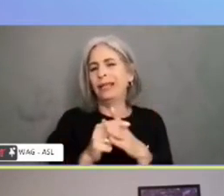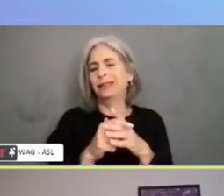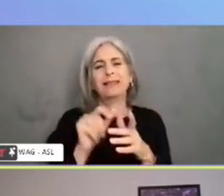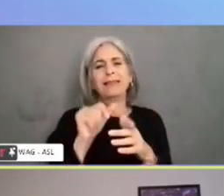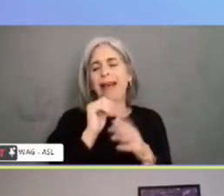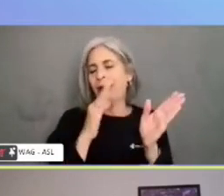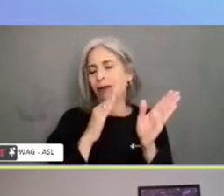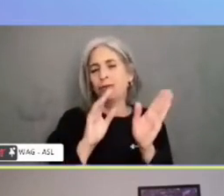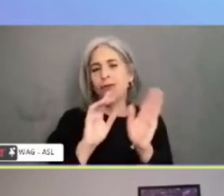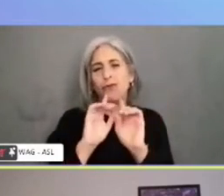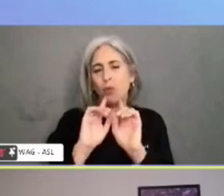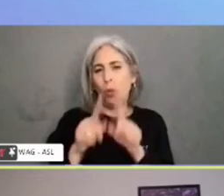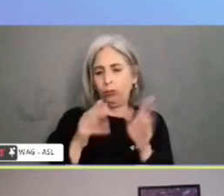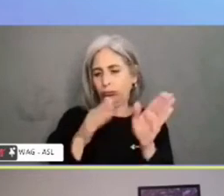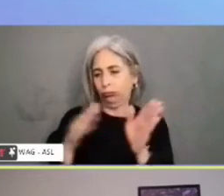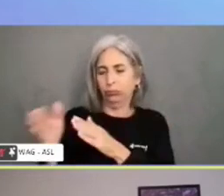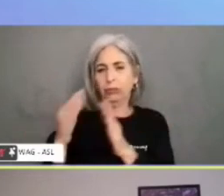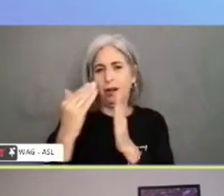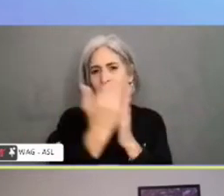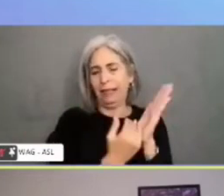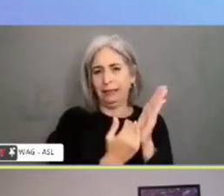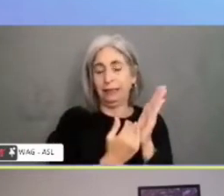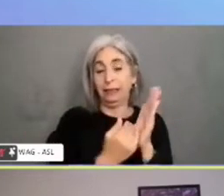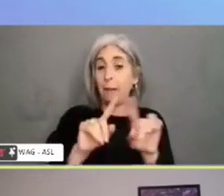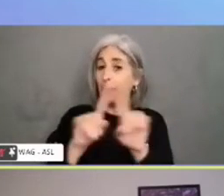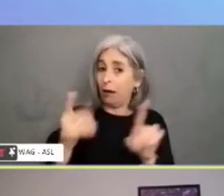semantics. But in WebKit, when you